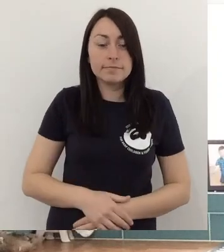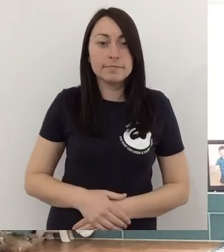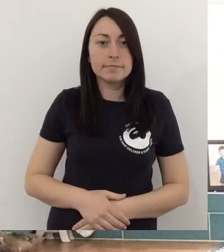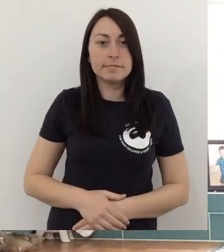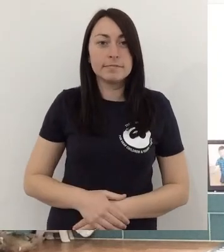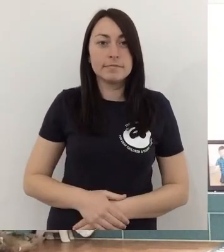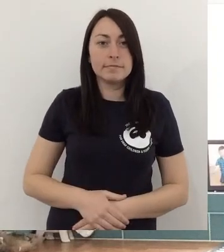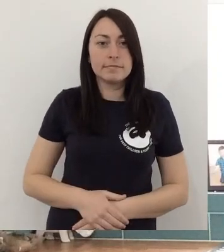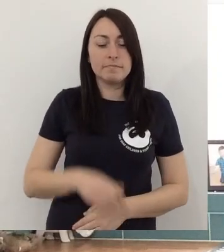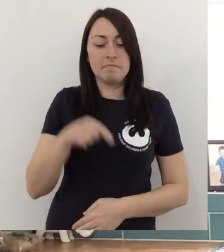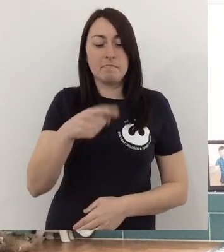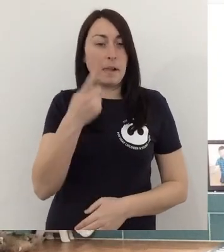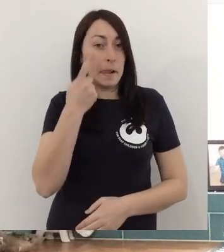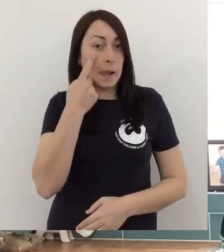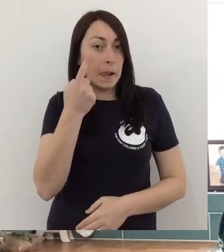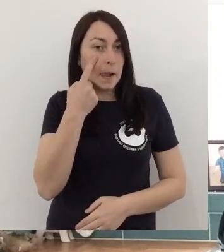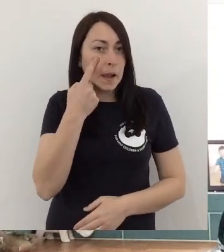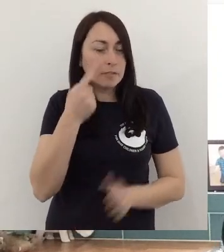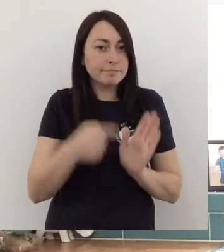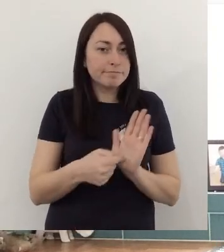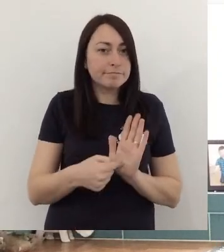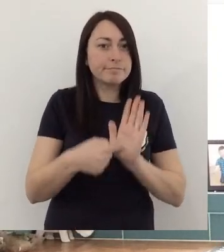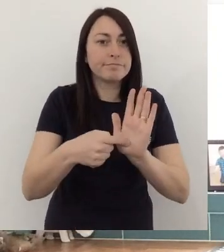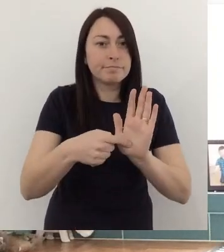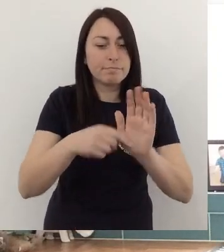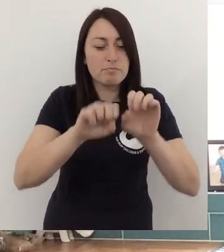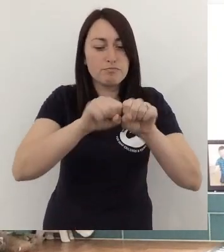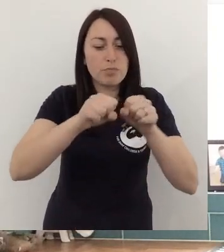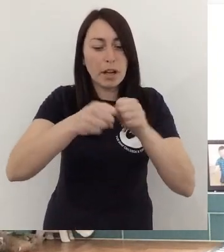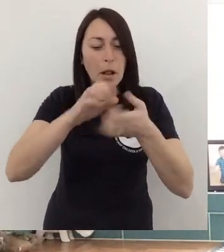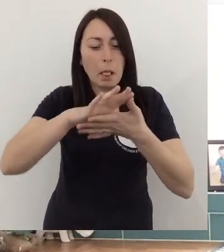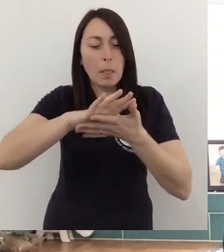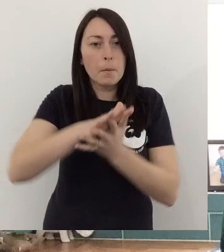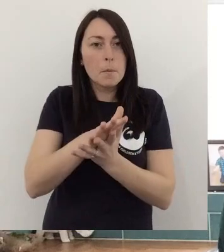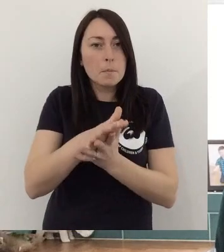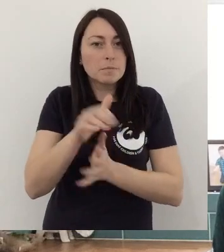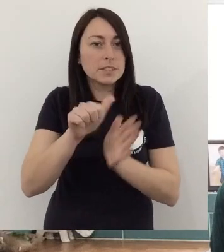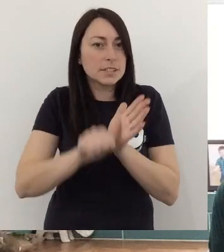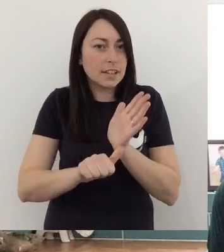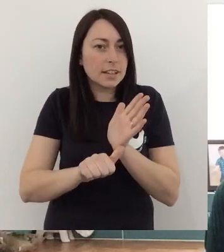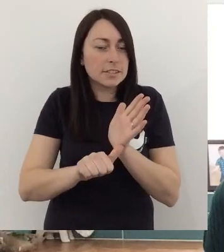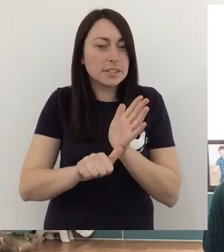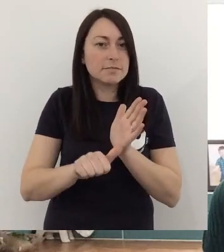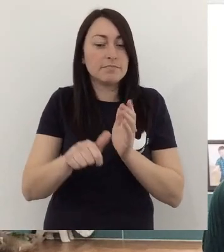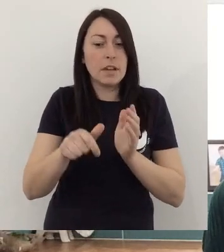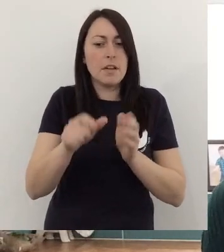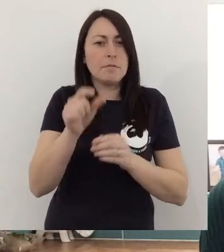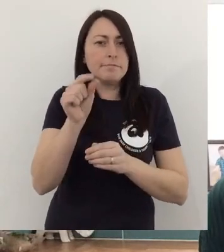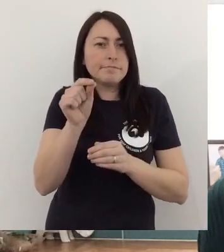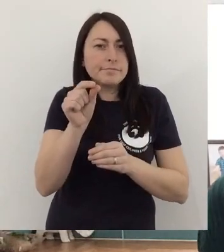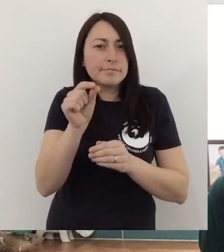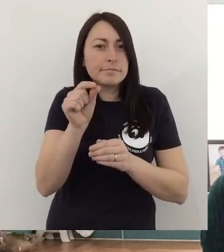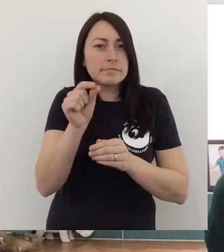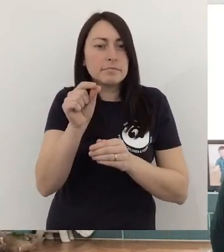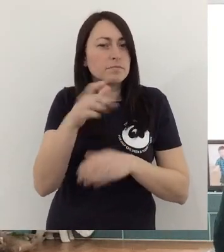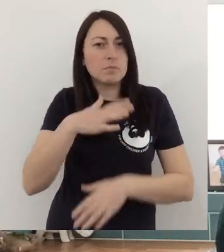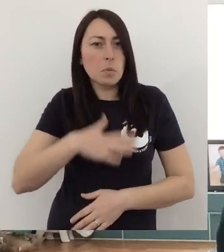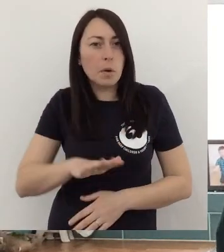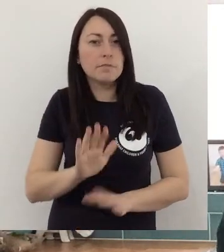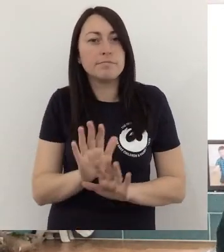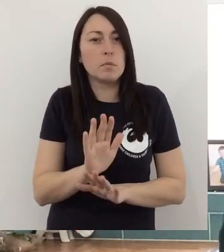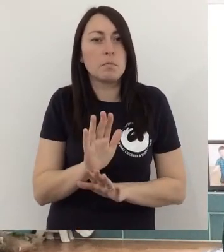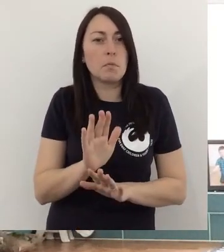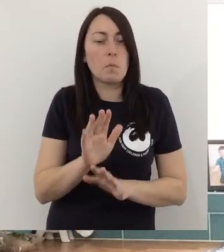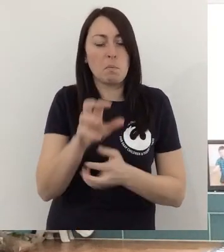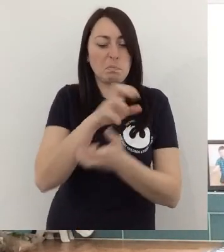You can use the end to break it up. If you had a peek in there, you can see they're starting to crumble already. You